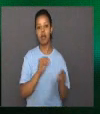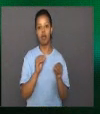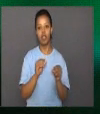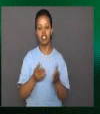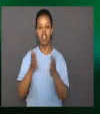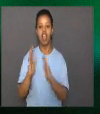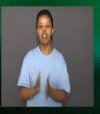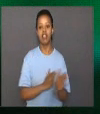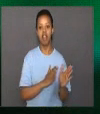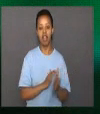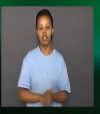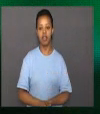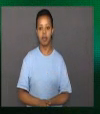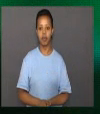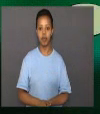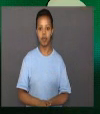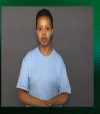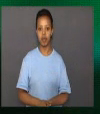Students, let's get ready.